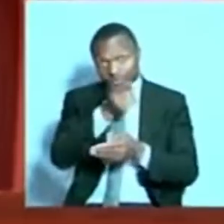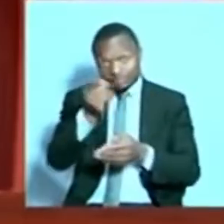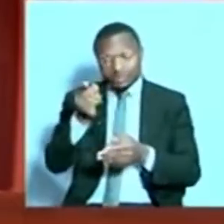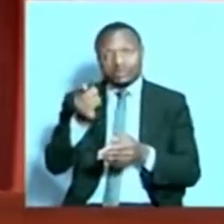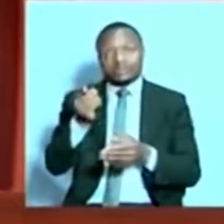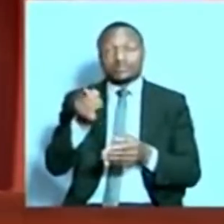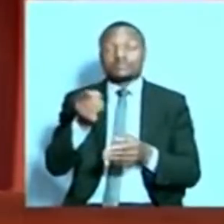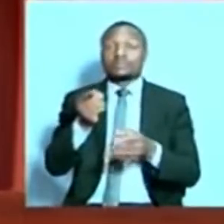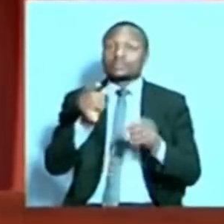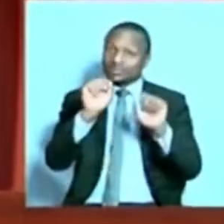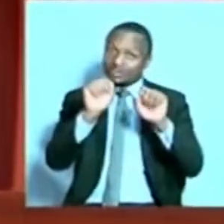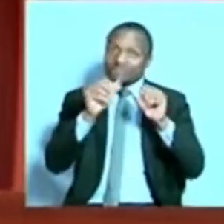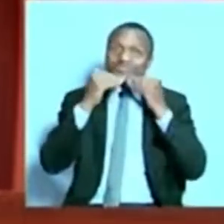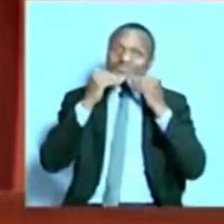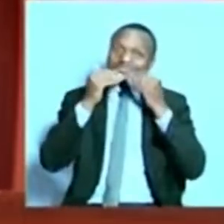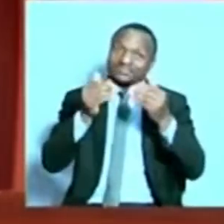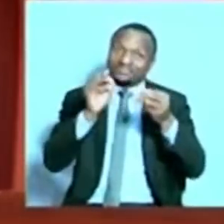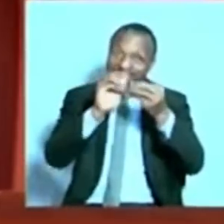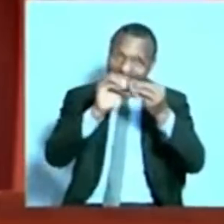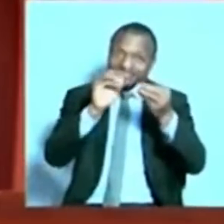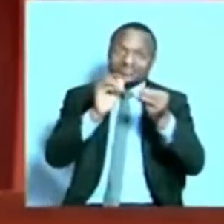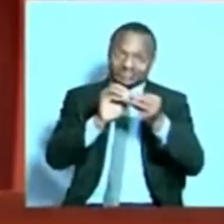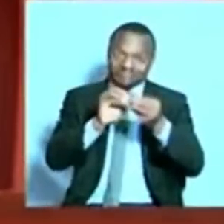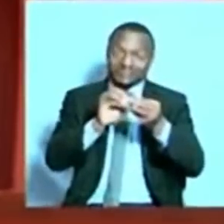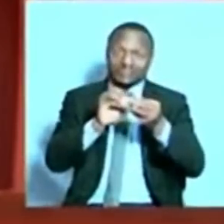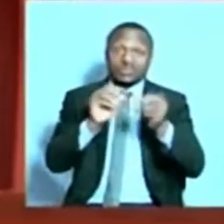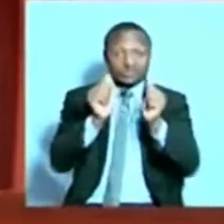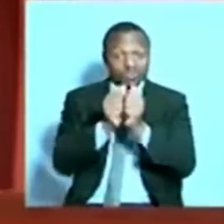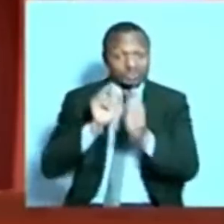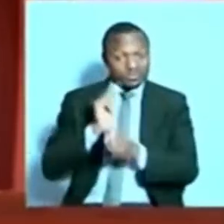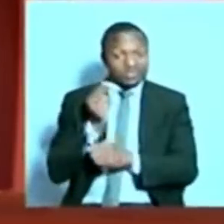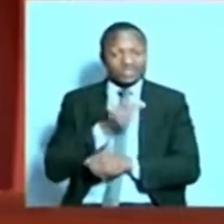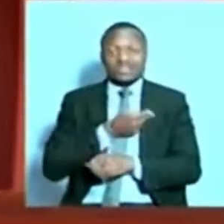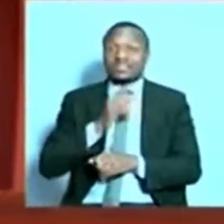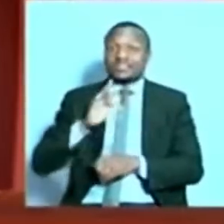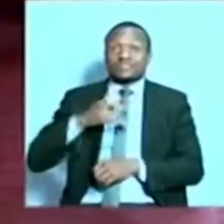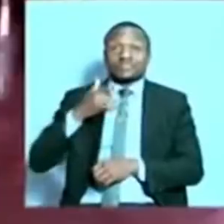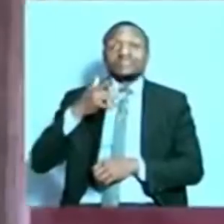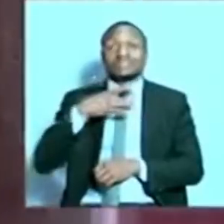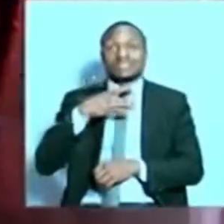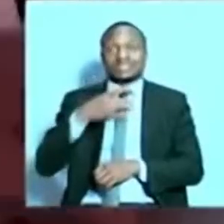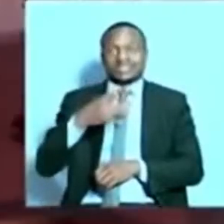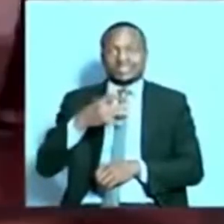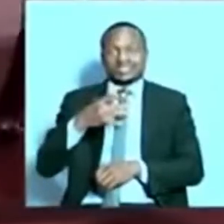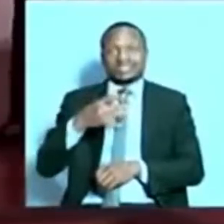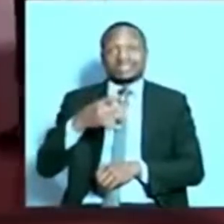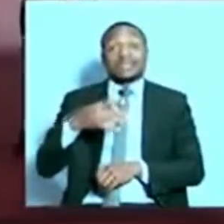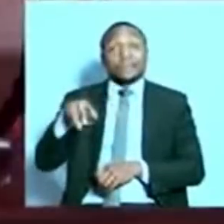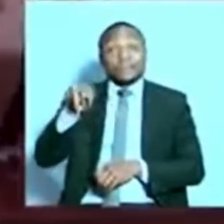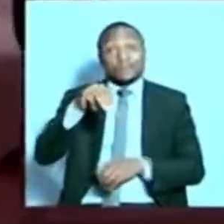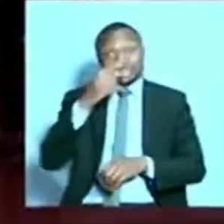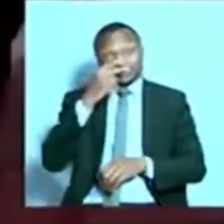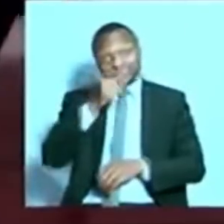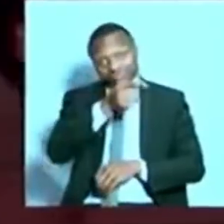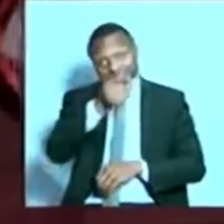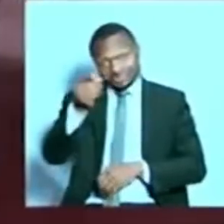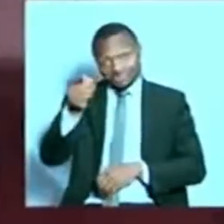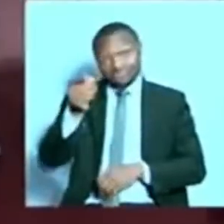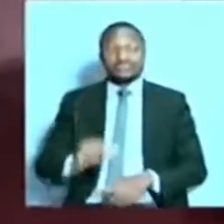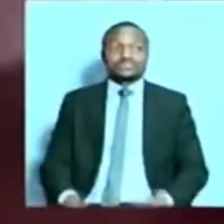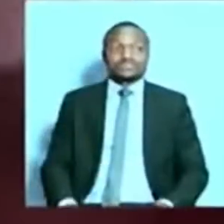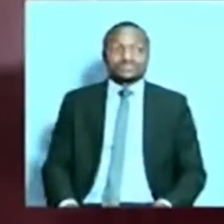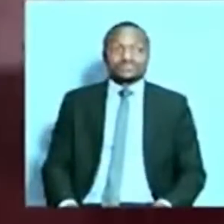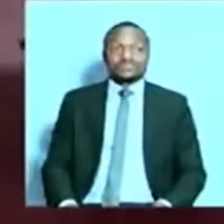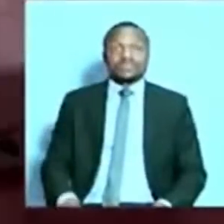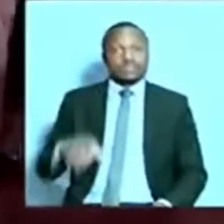website. I'd like to say thank you so much for being with us. It feels like a Monday, but it is a Wednesday. So there you have it. That's